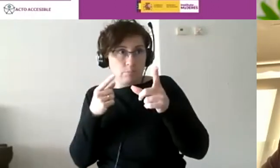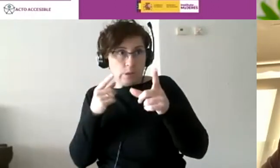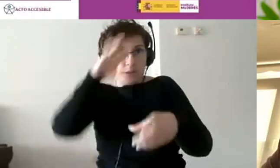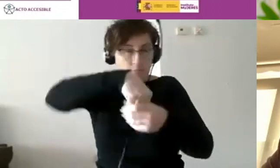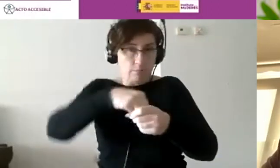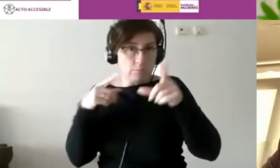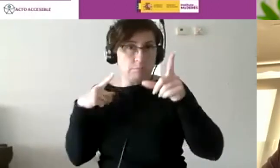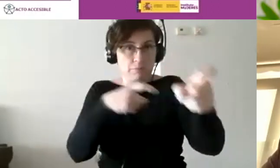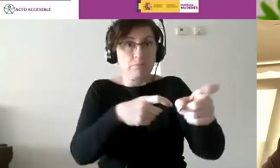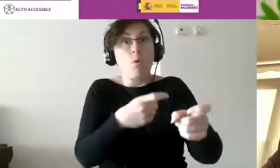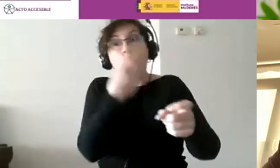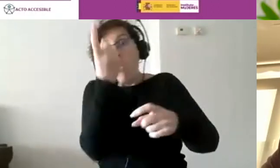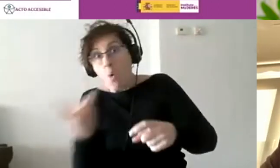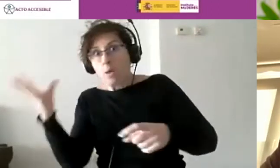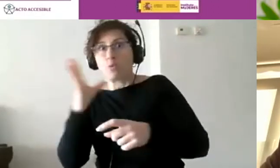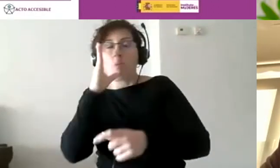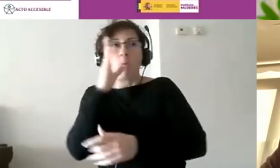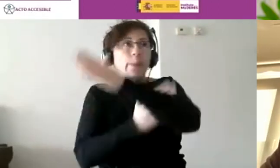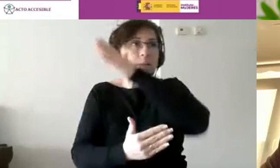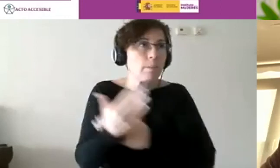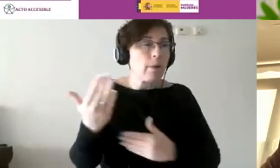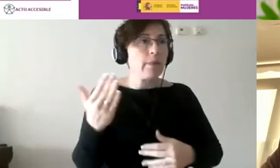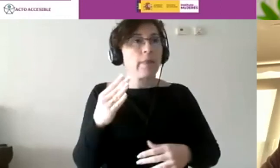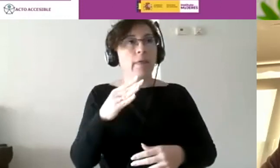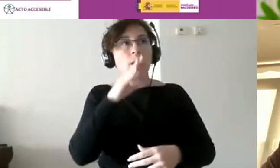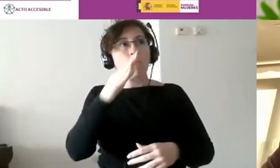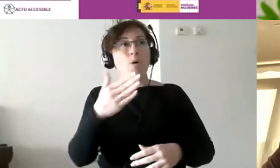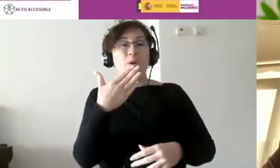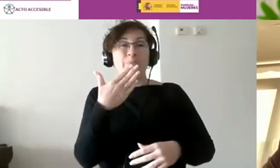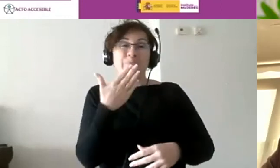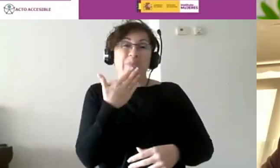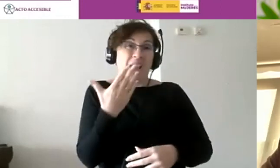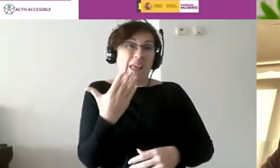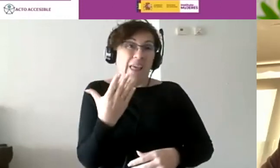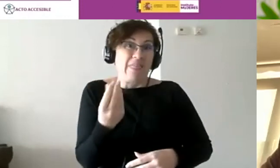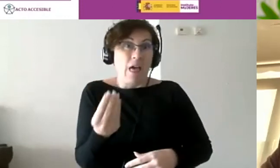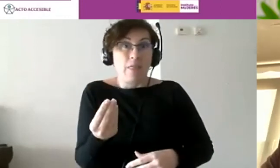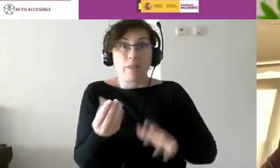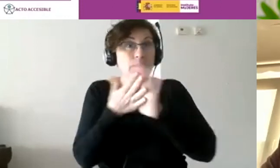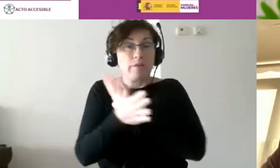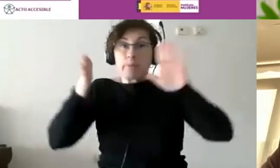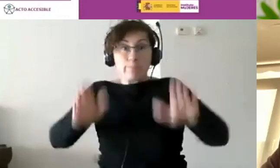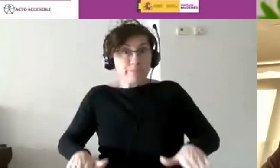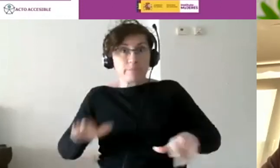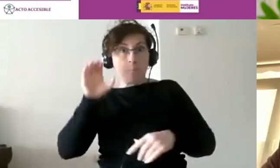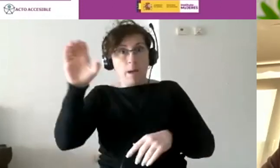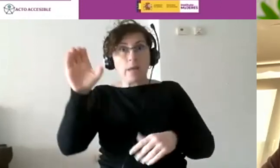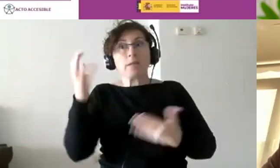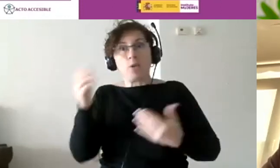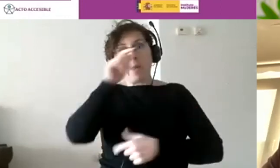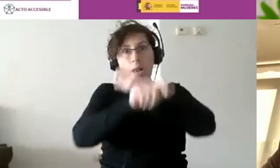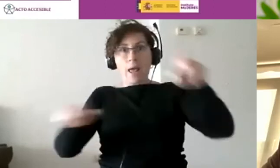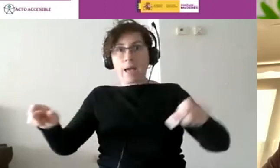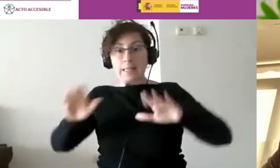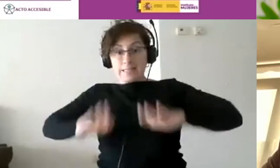to defend their country, others due to their disability or due to, well, being too elderly, they